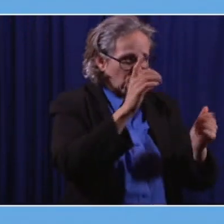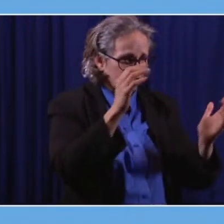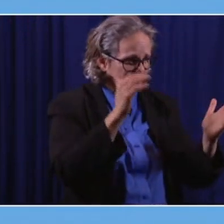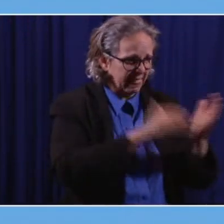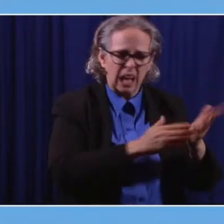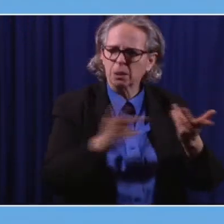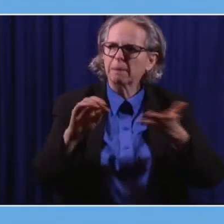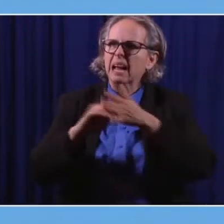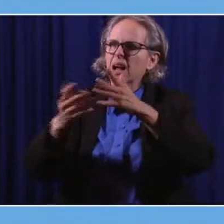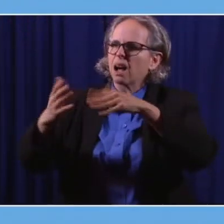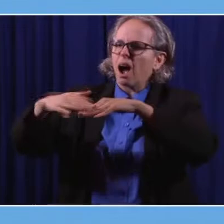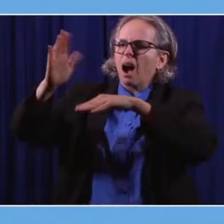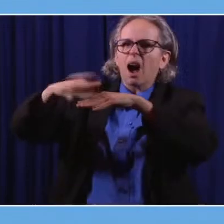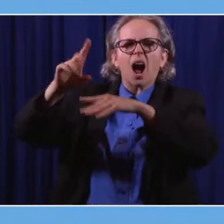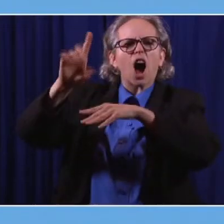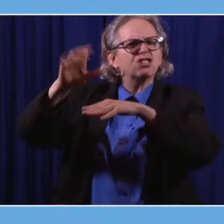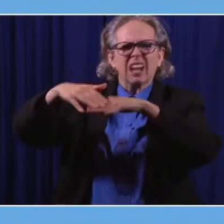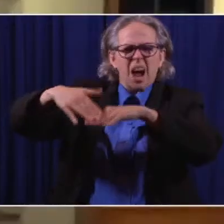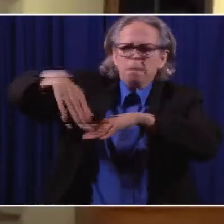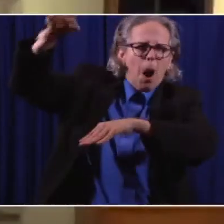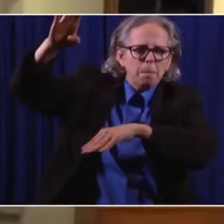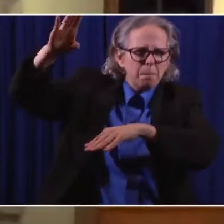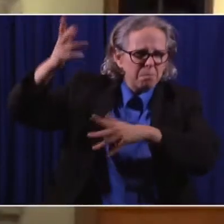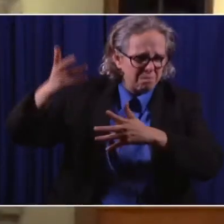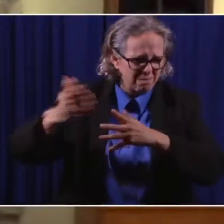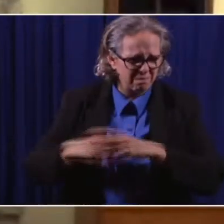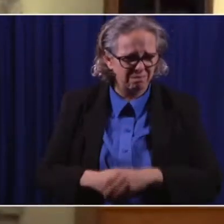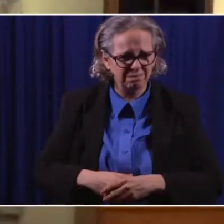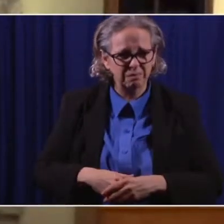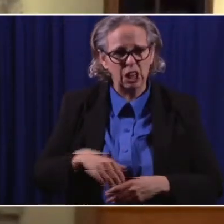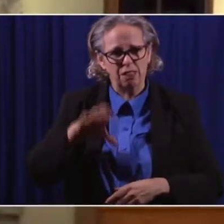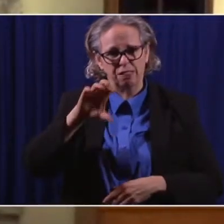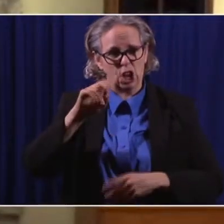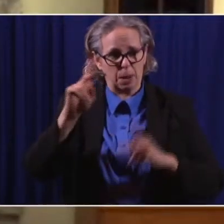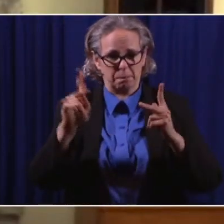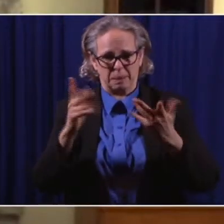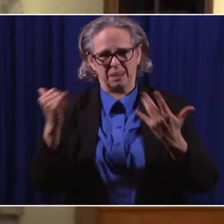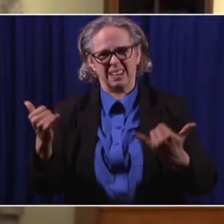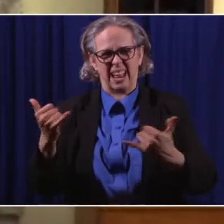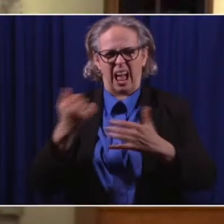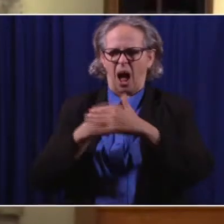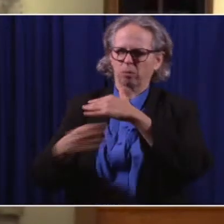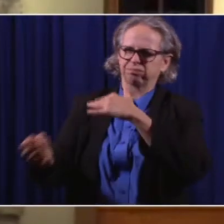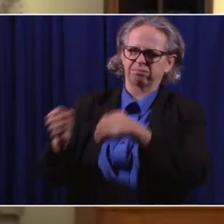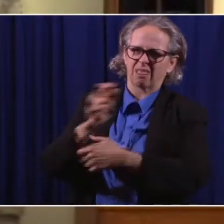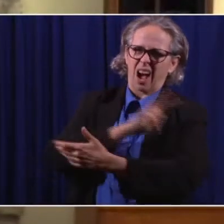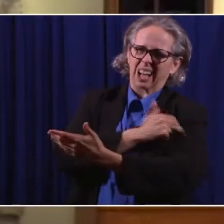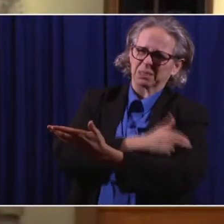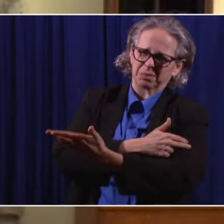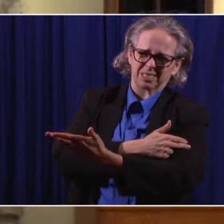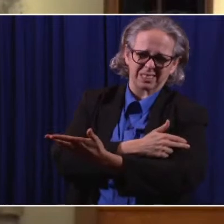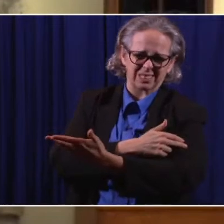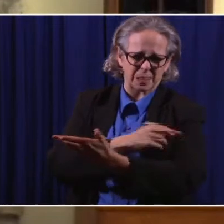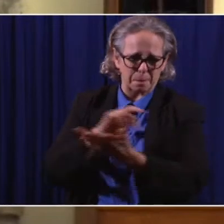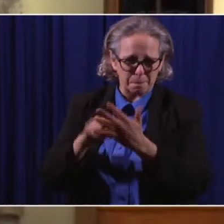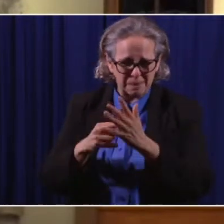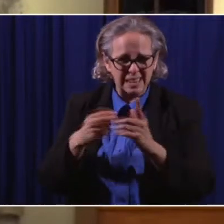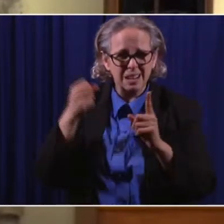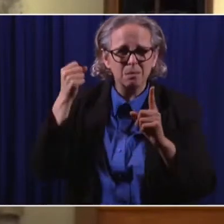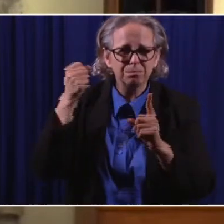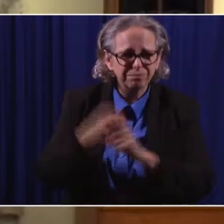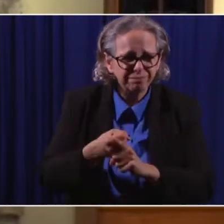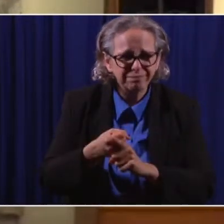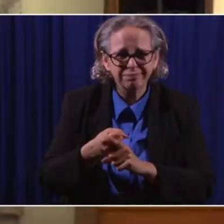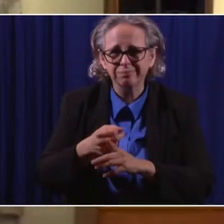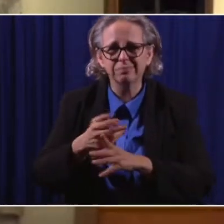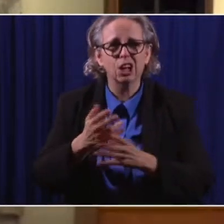there are 30 people hospitalized for COVID. They also report that they have a number of cases from long-term care facilities, but that much of the